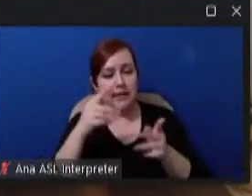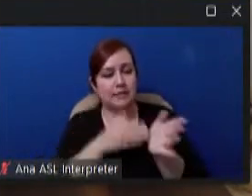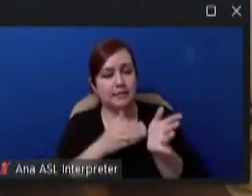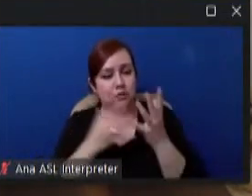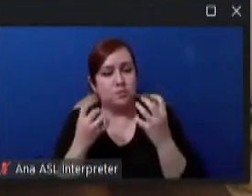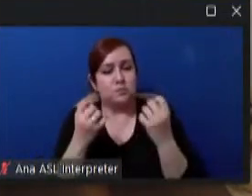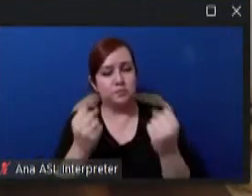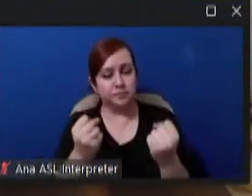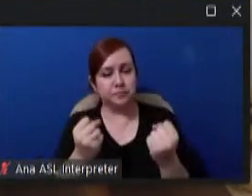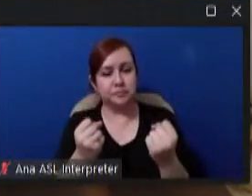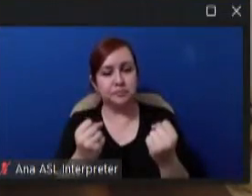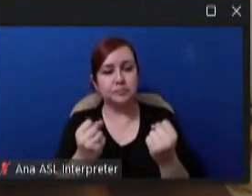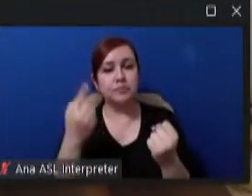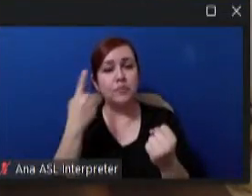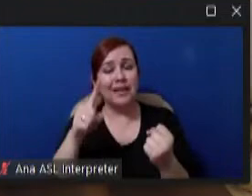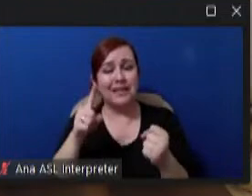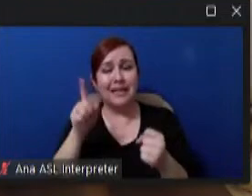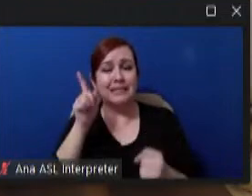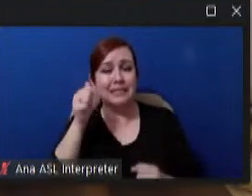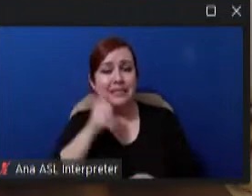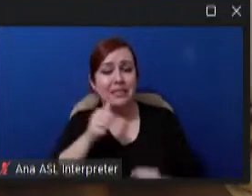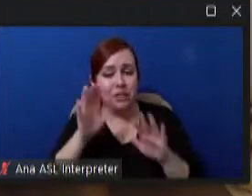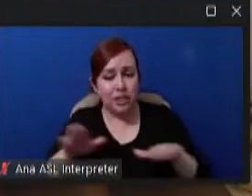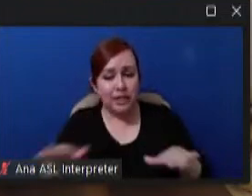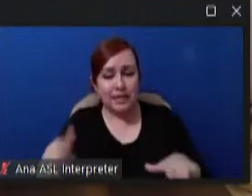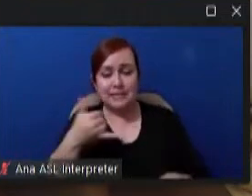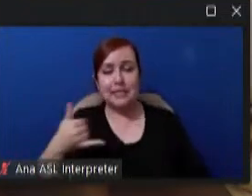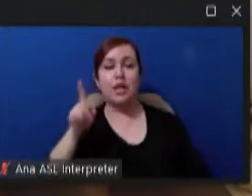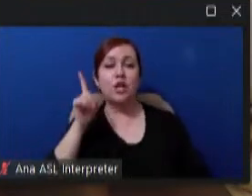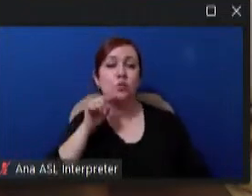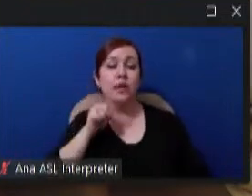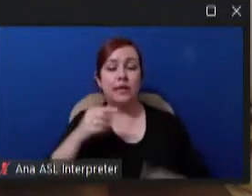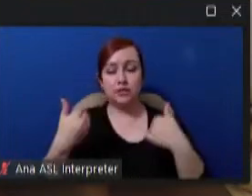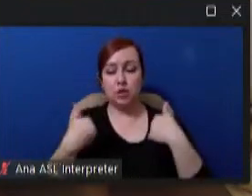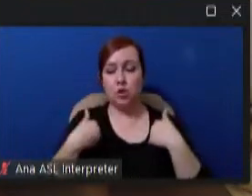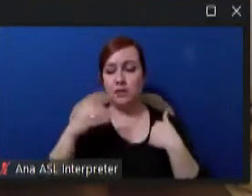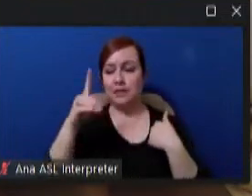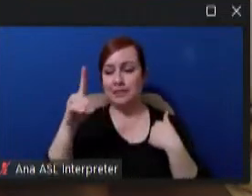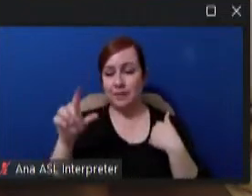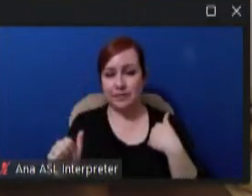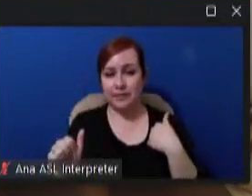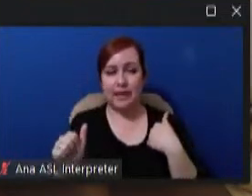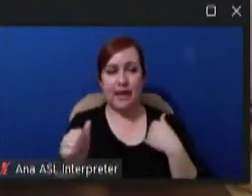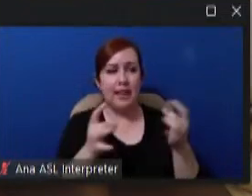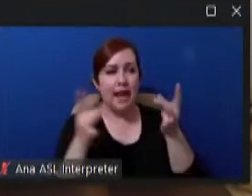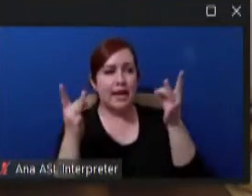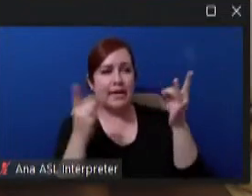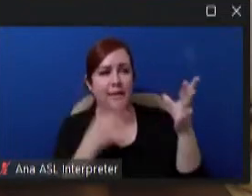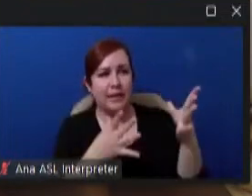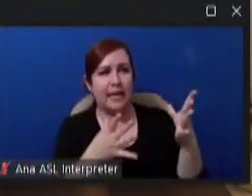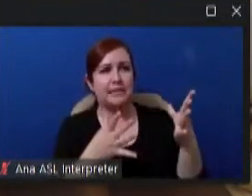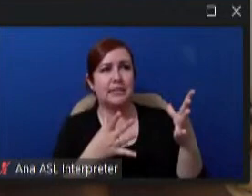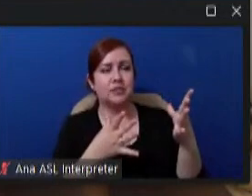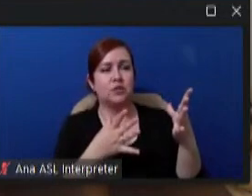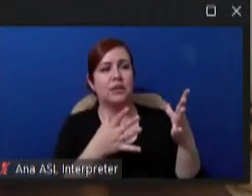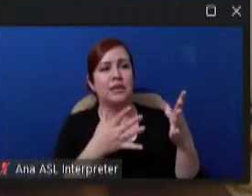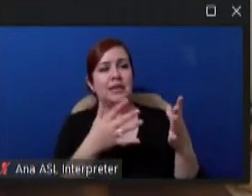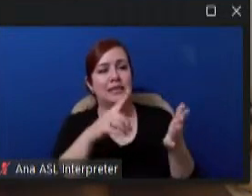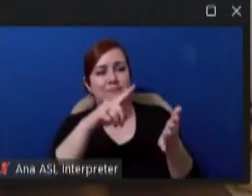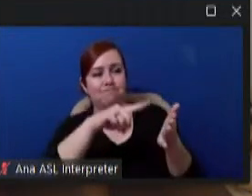both structural and with respect to access to sexual and reproductive rights for girls and women with